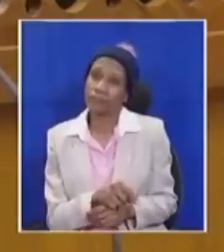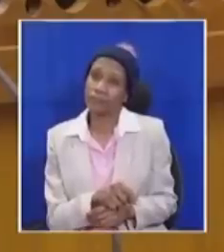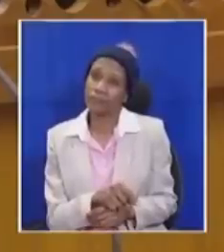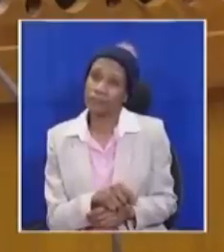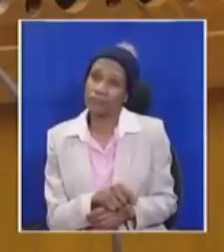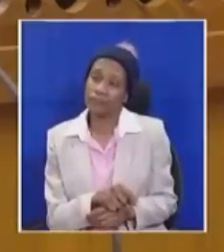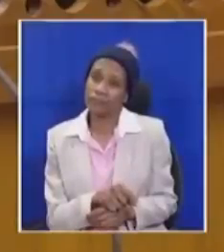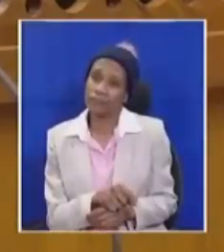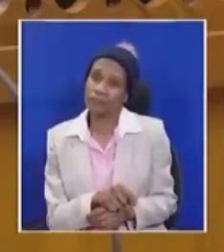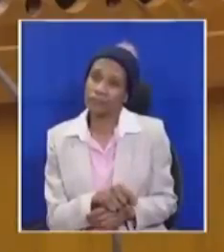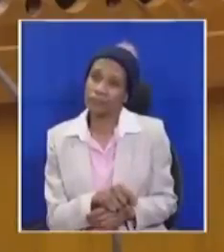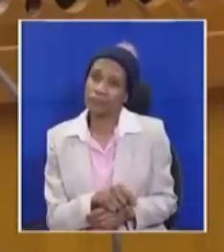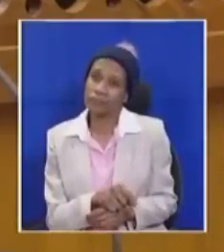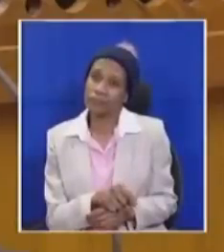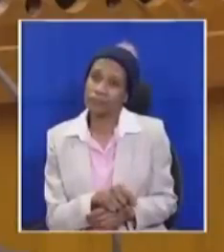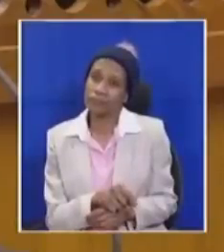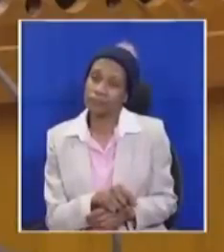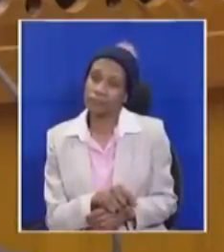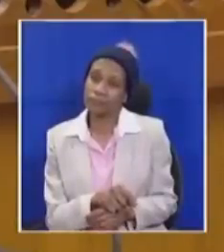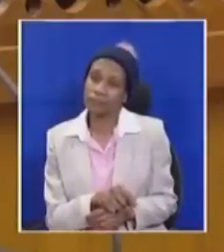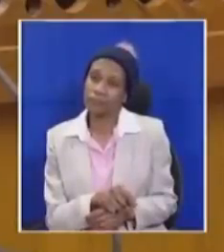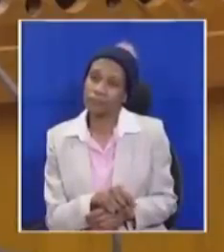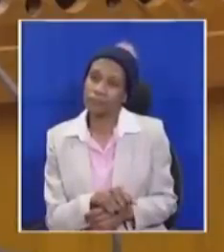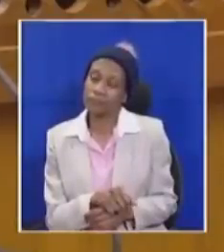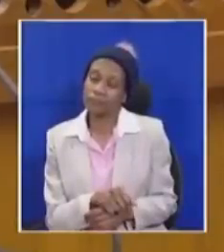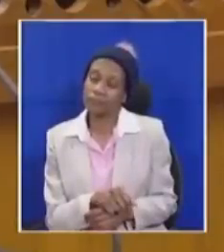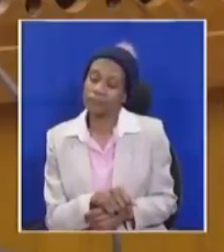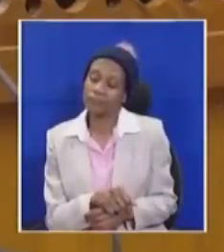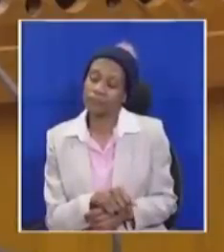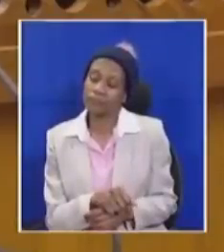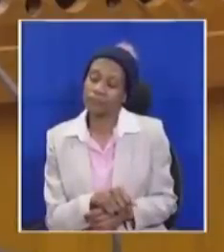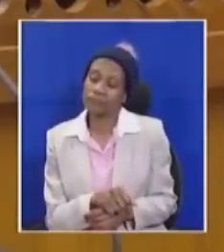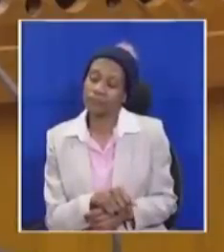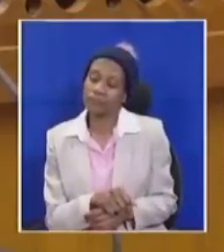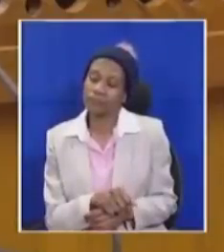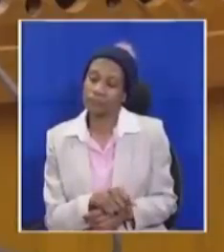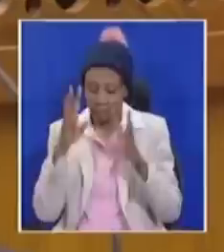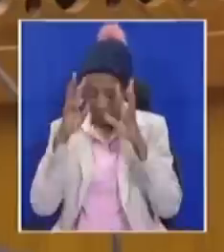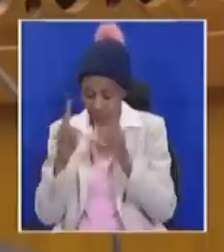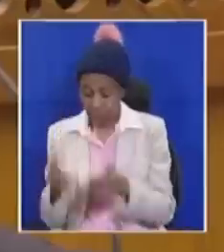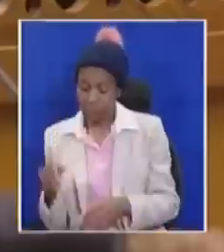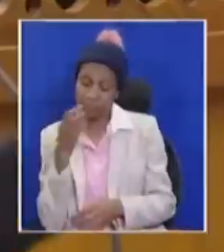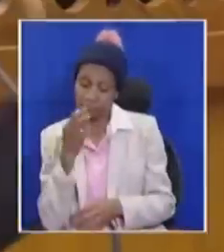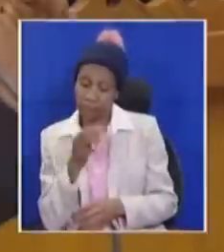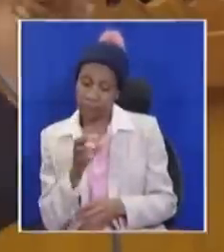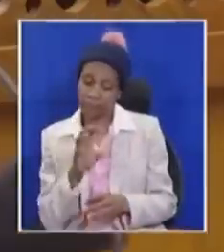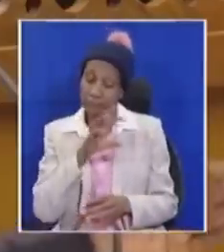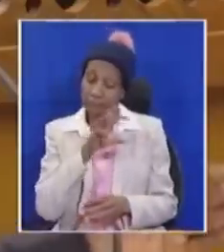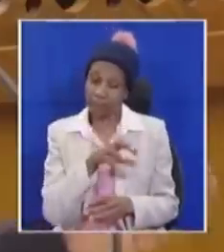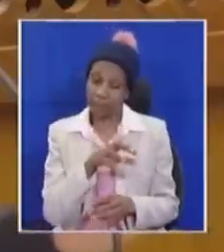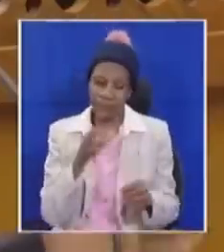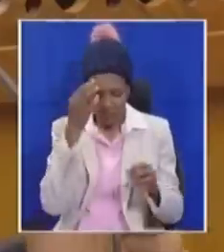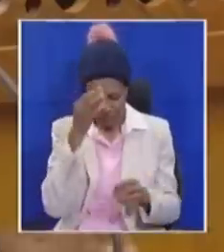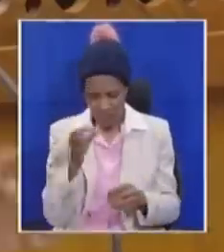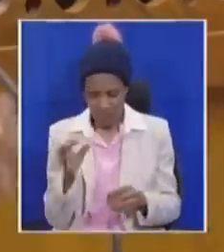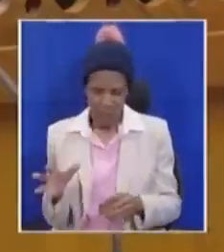to place the entire government under Section 100, either A